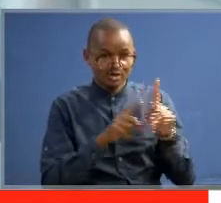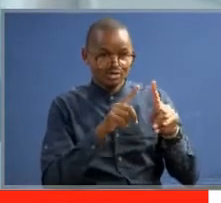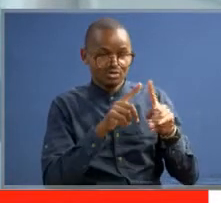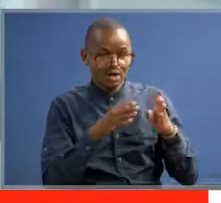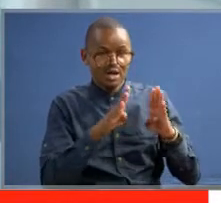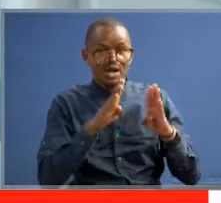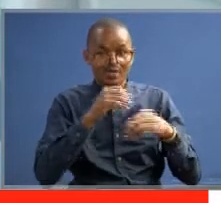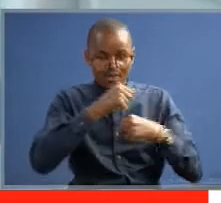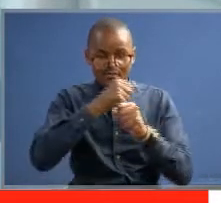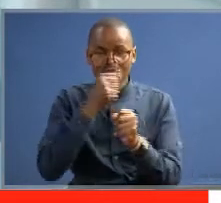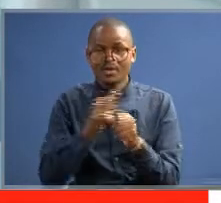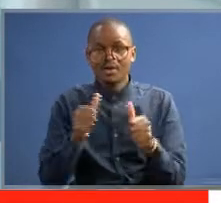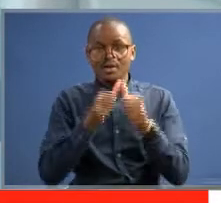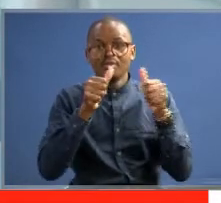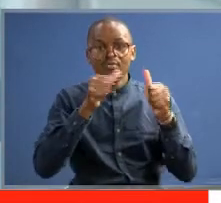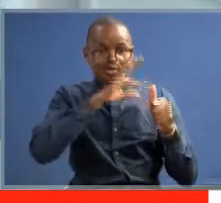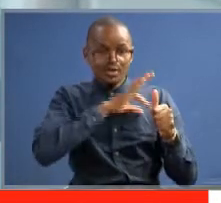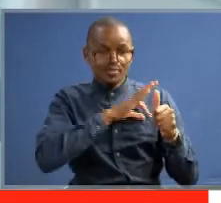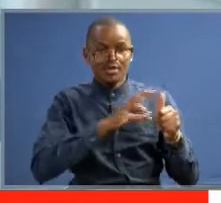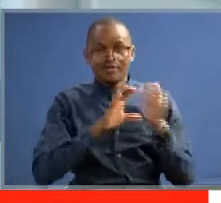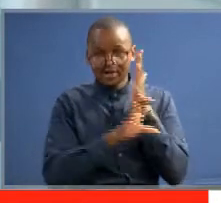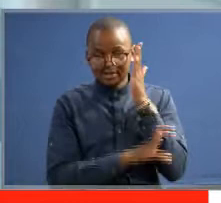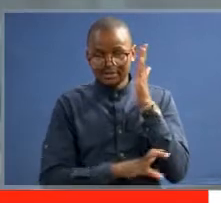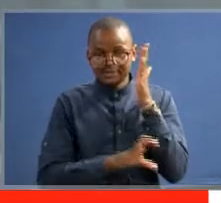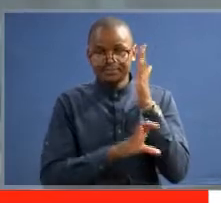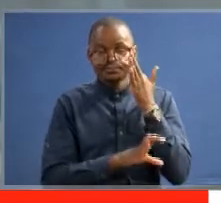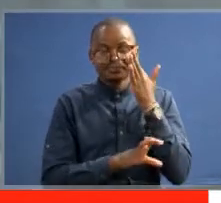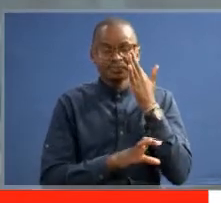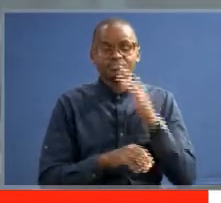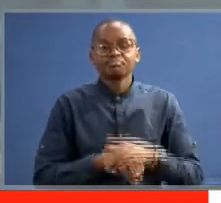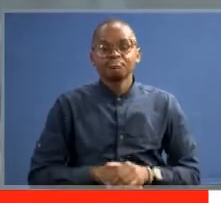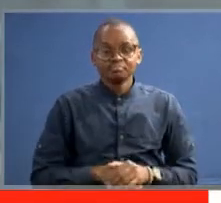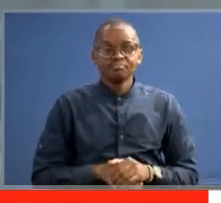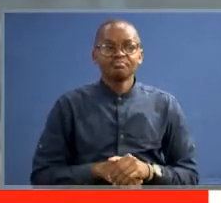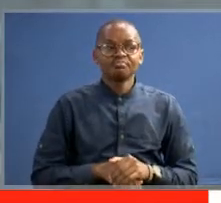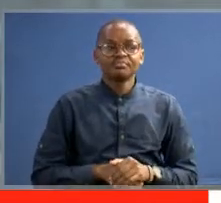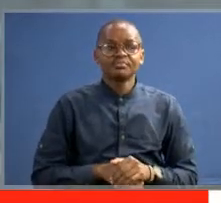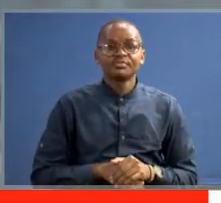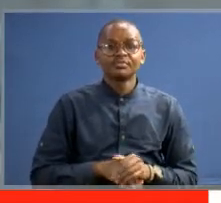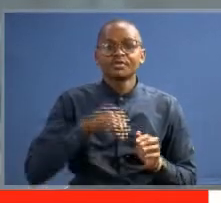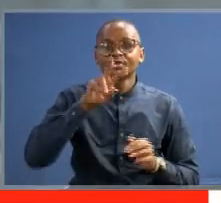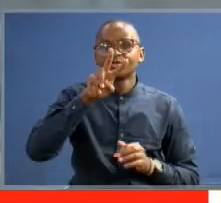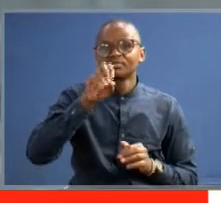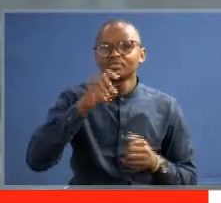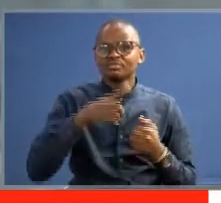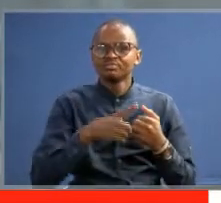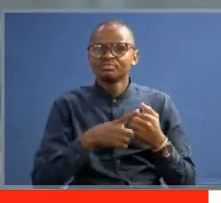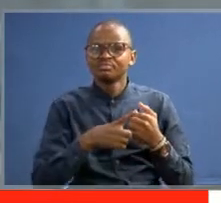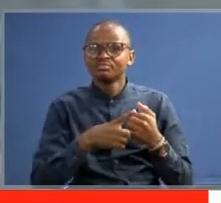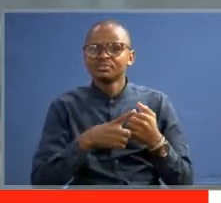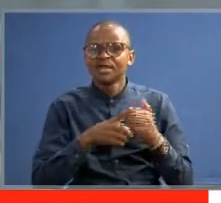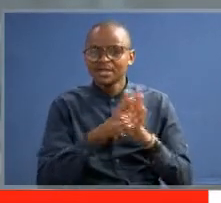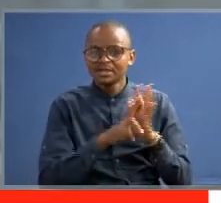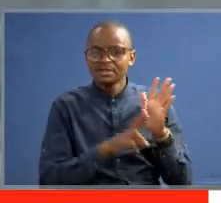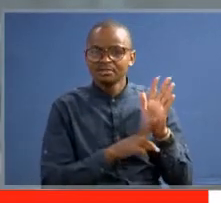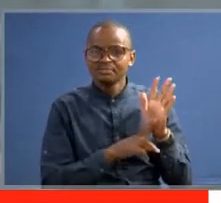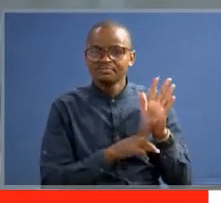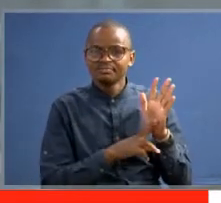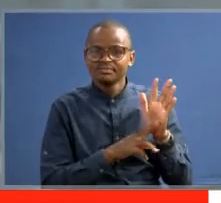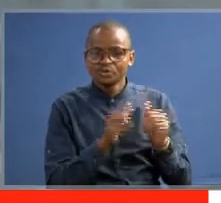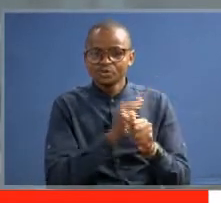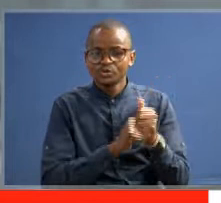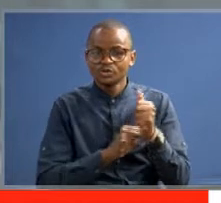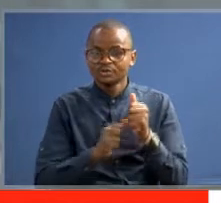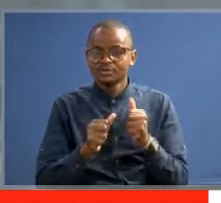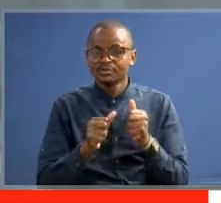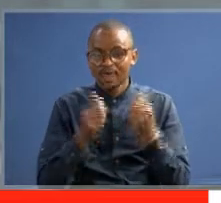them perform well for the benefit of this country. Close to 67 federations in the country which are registered or rather which have been